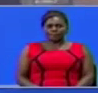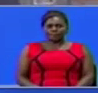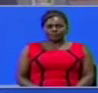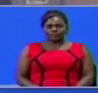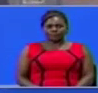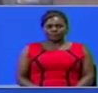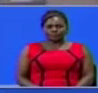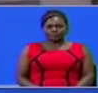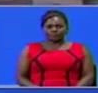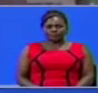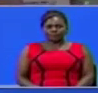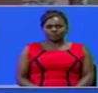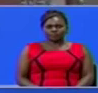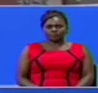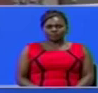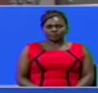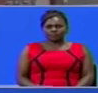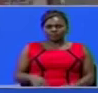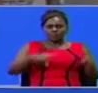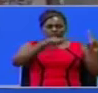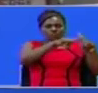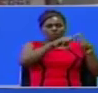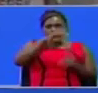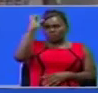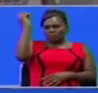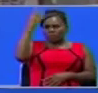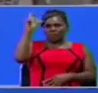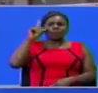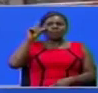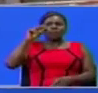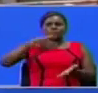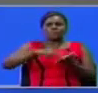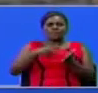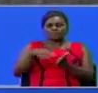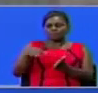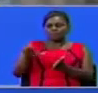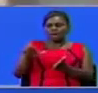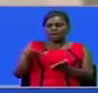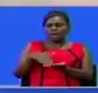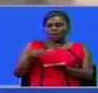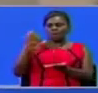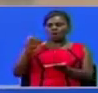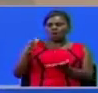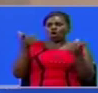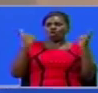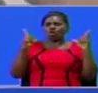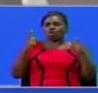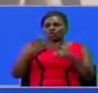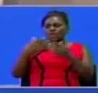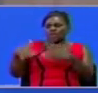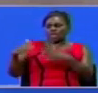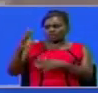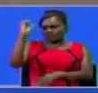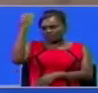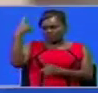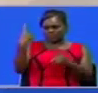Transit cargo forms 40% of the total cargo at the port of Mombasa, meaning there are increased volumes of goods moving out of the port to